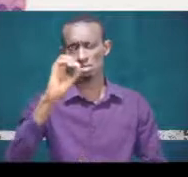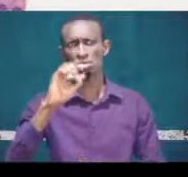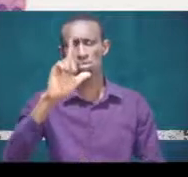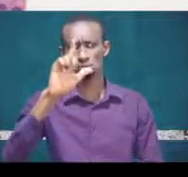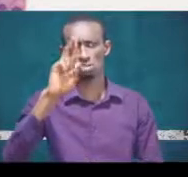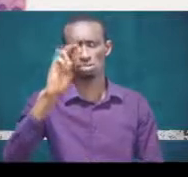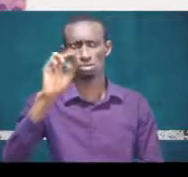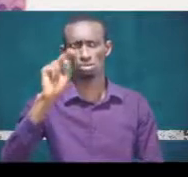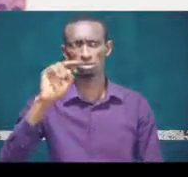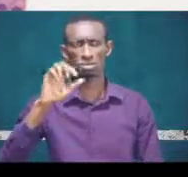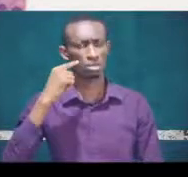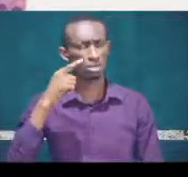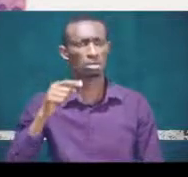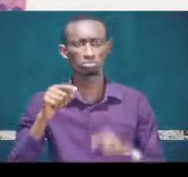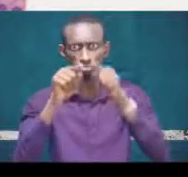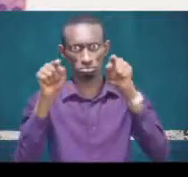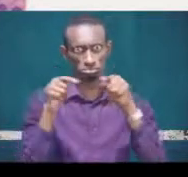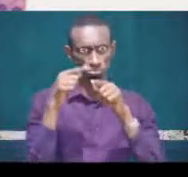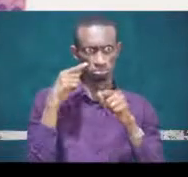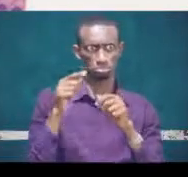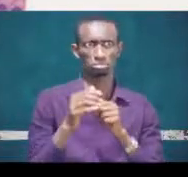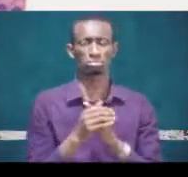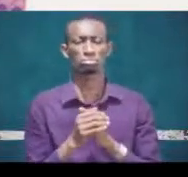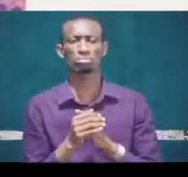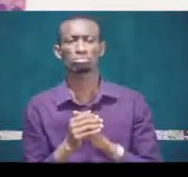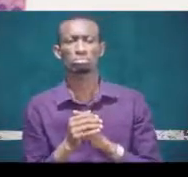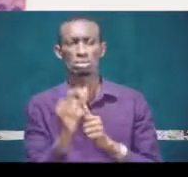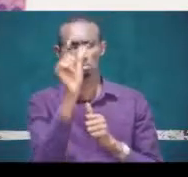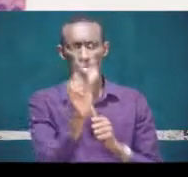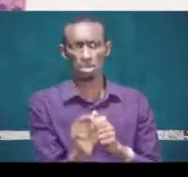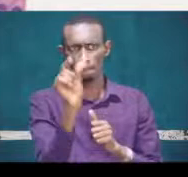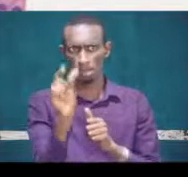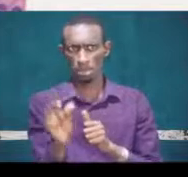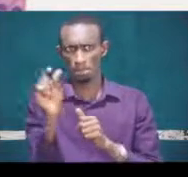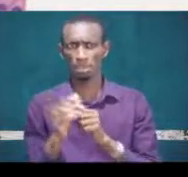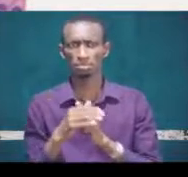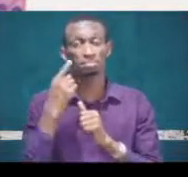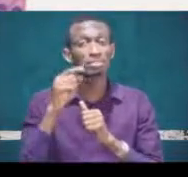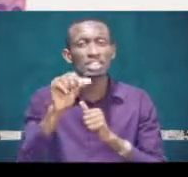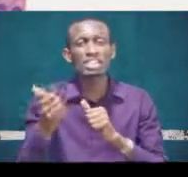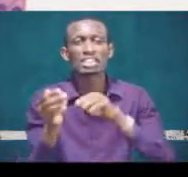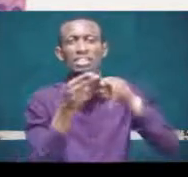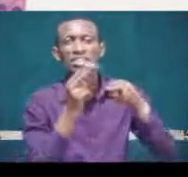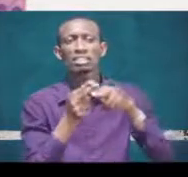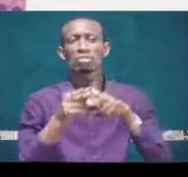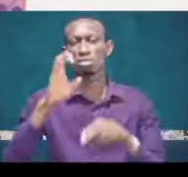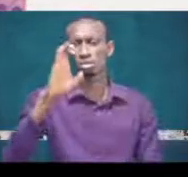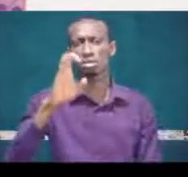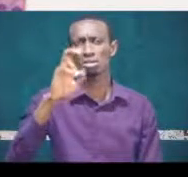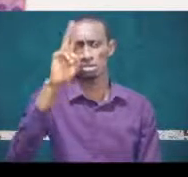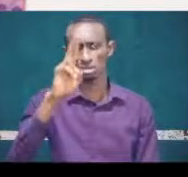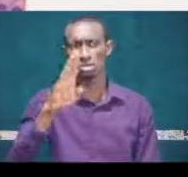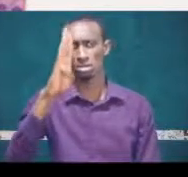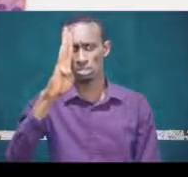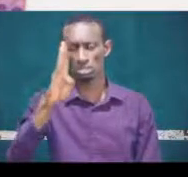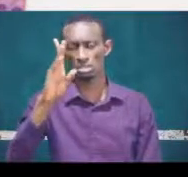have stratified cuboidal, which means cells are arranged in different layers, as you can see. This is